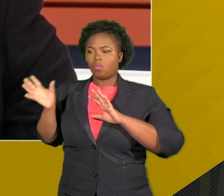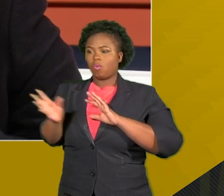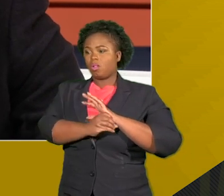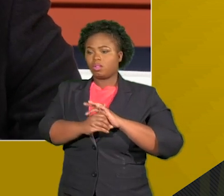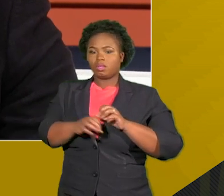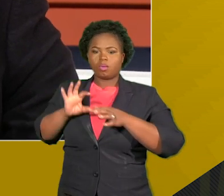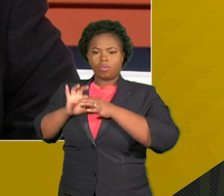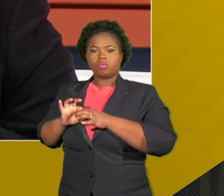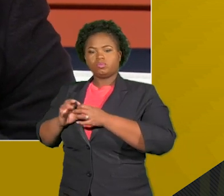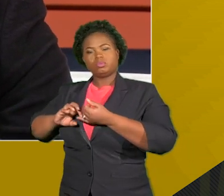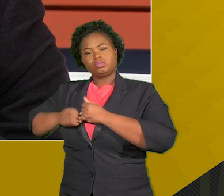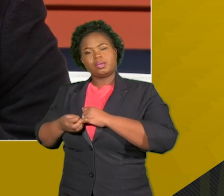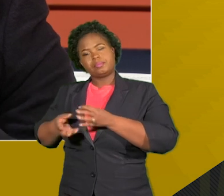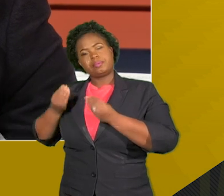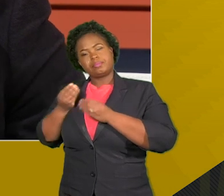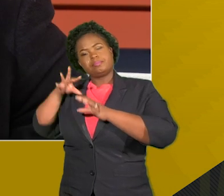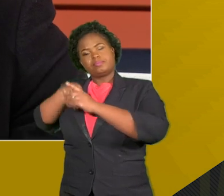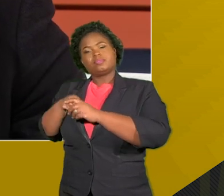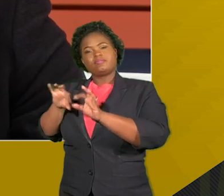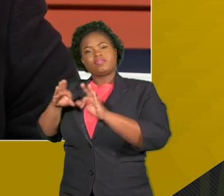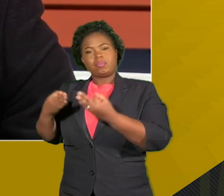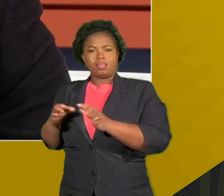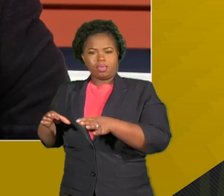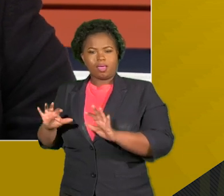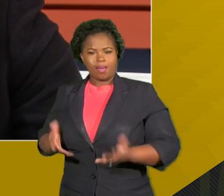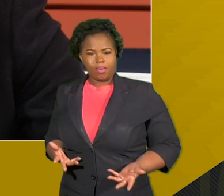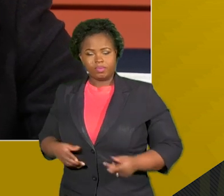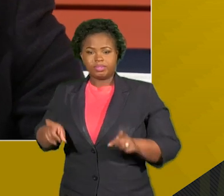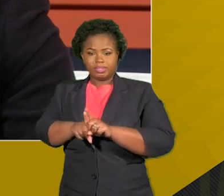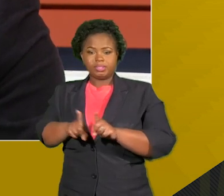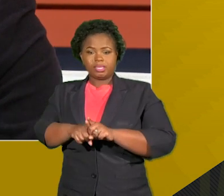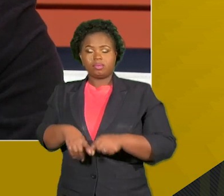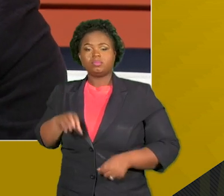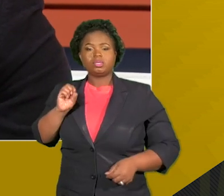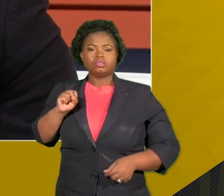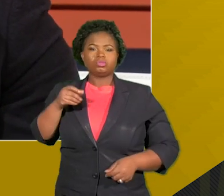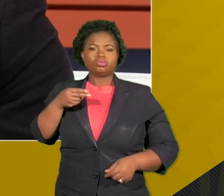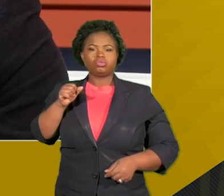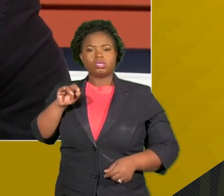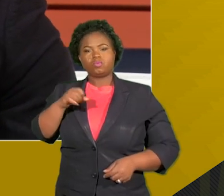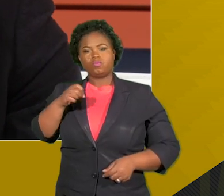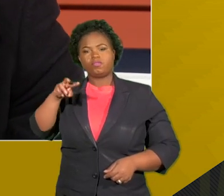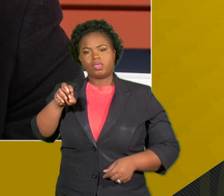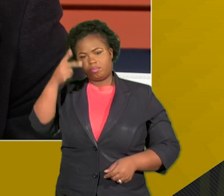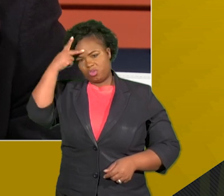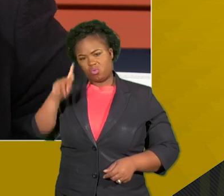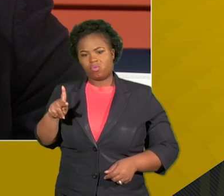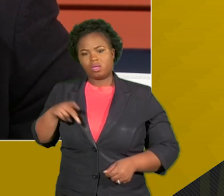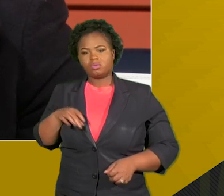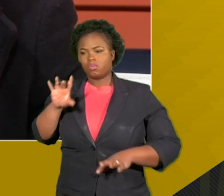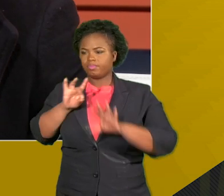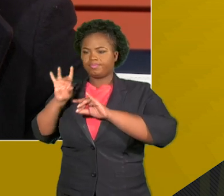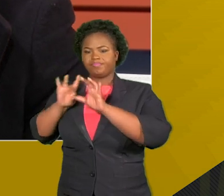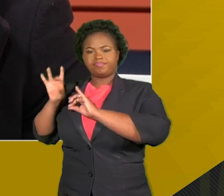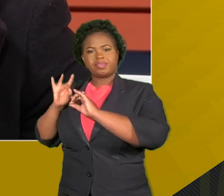we try find other means of being a part of that family. Mm. Like the home that we have adopted in Soshanguve. Mm. We have different people